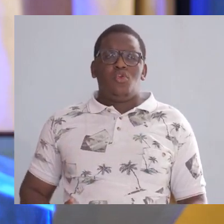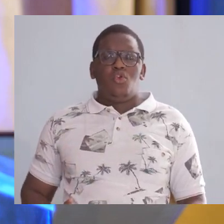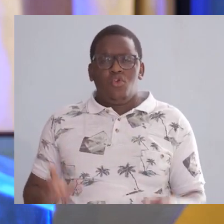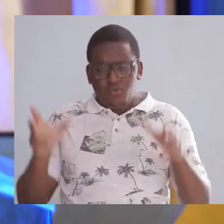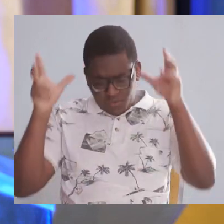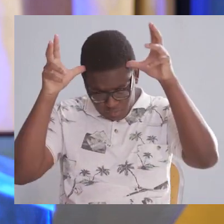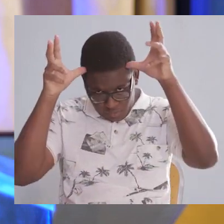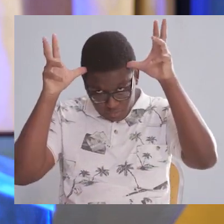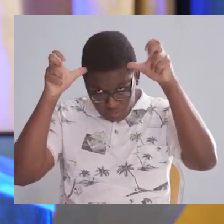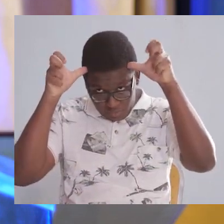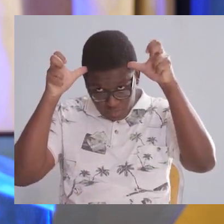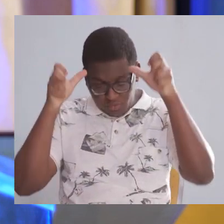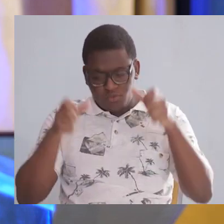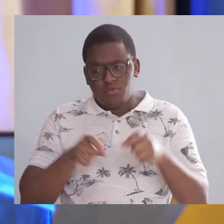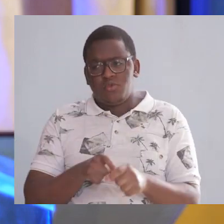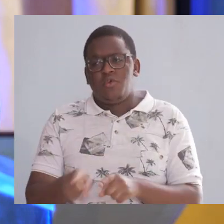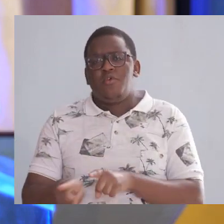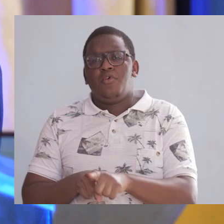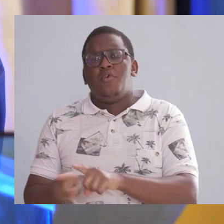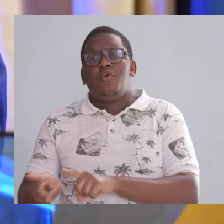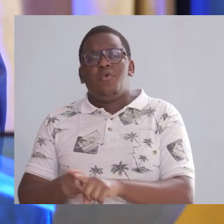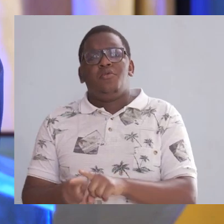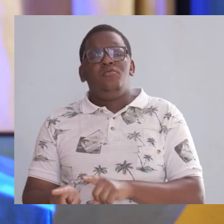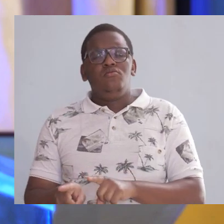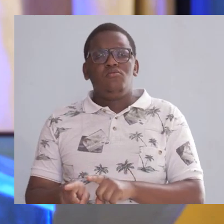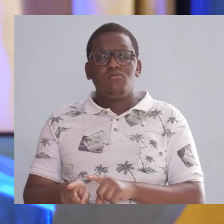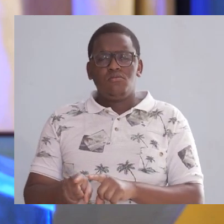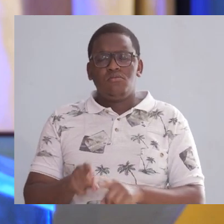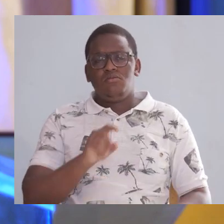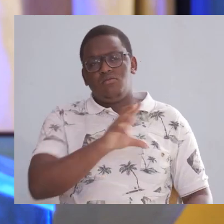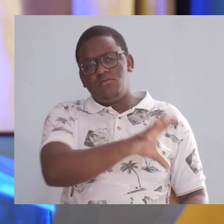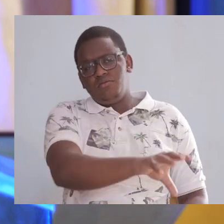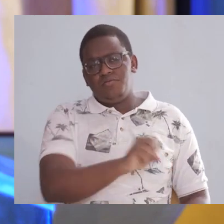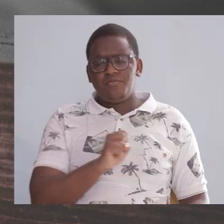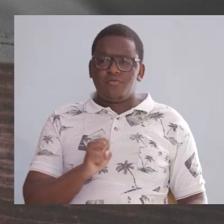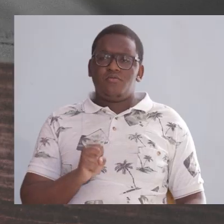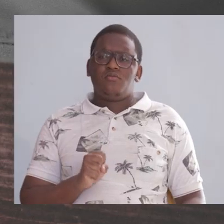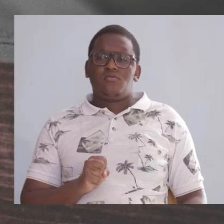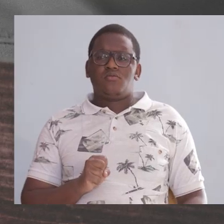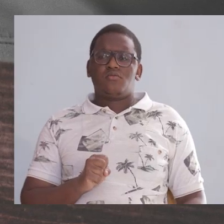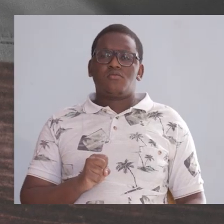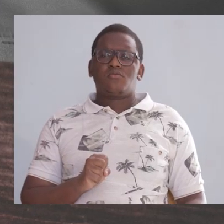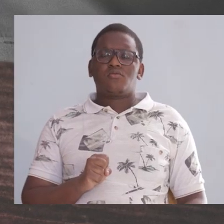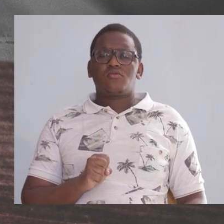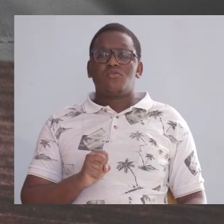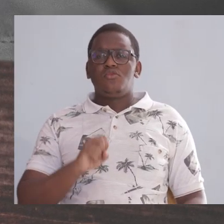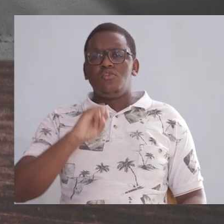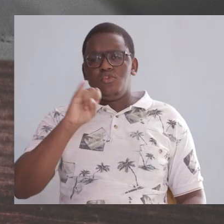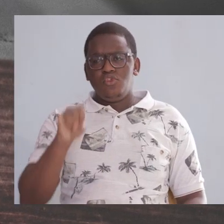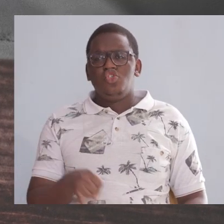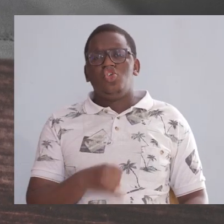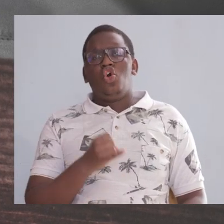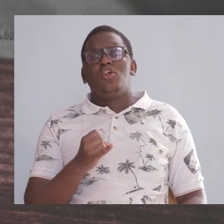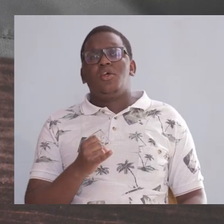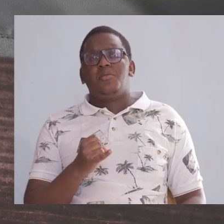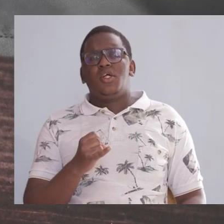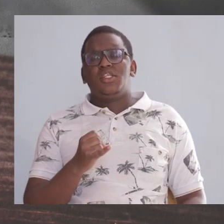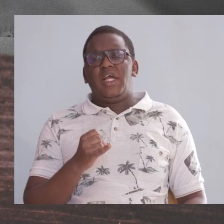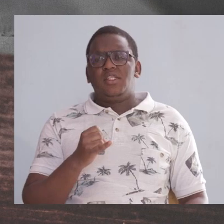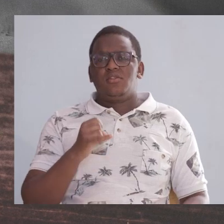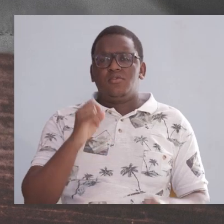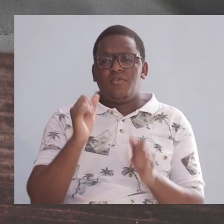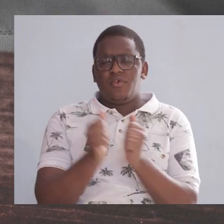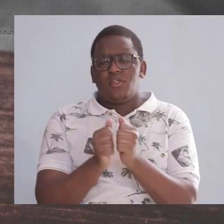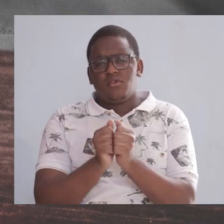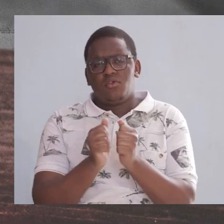driving force behind all who steal. John chapter 10, verse 10a says, the thief does not come except